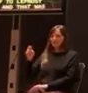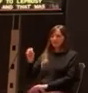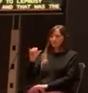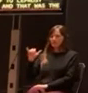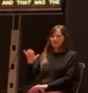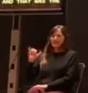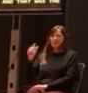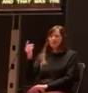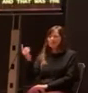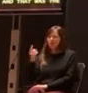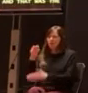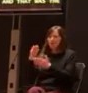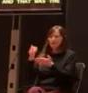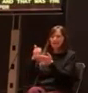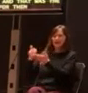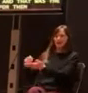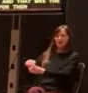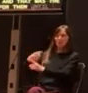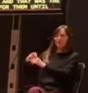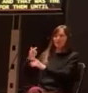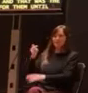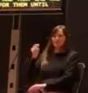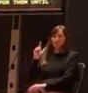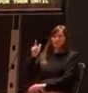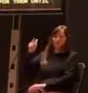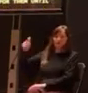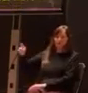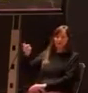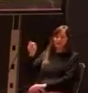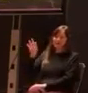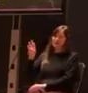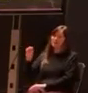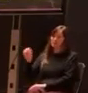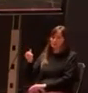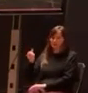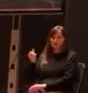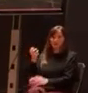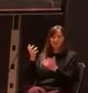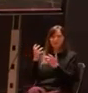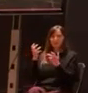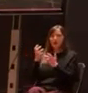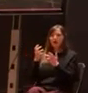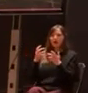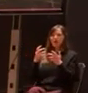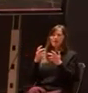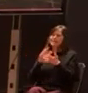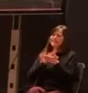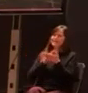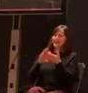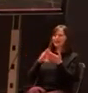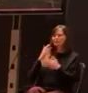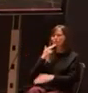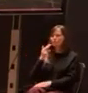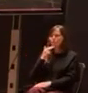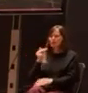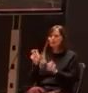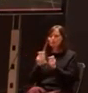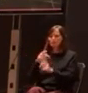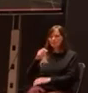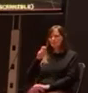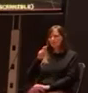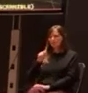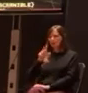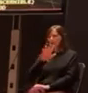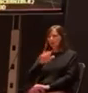them until the 1940s. There's a delightful little park in the Greenwood neighborhood named for